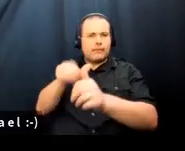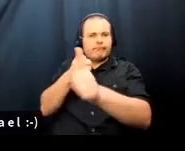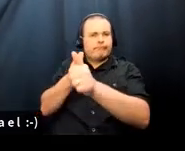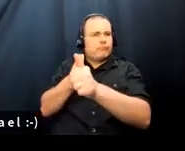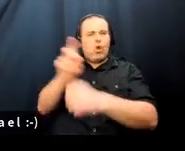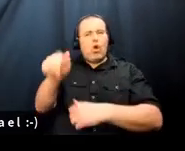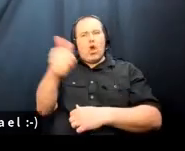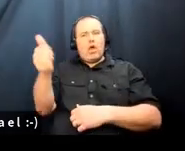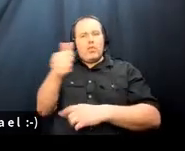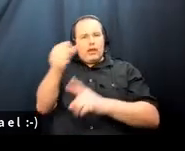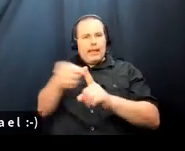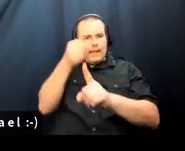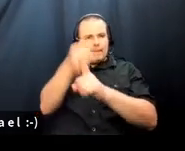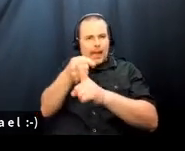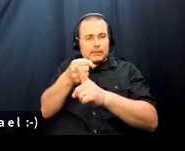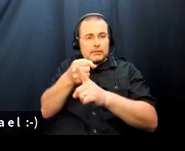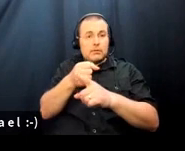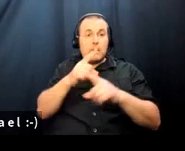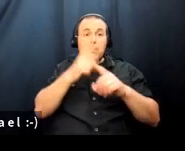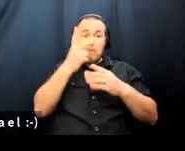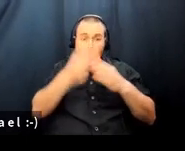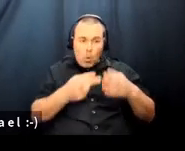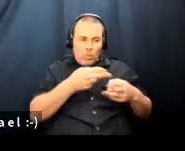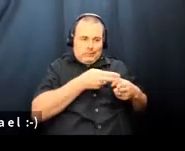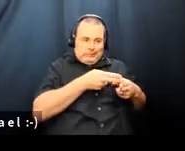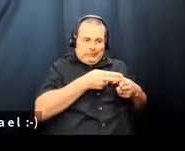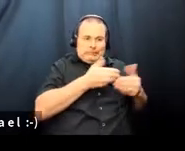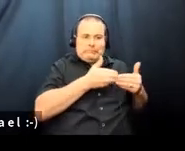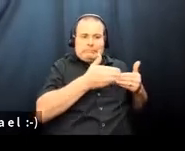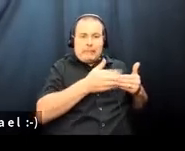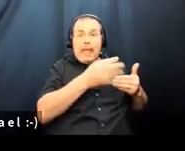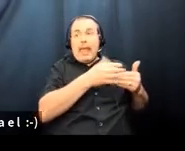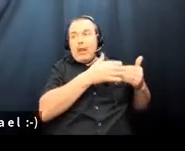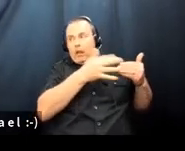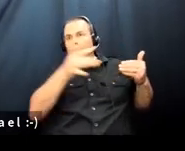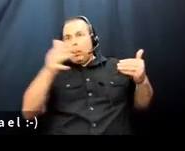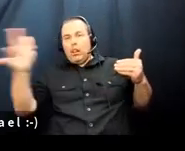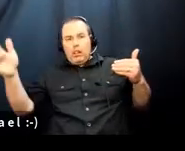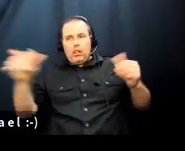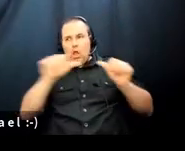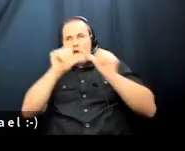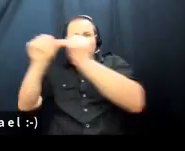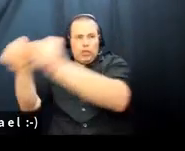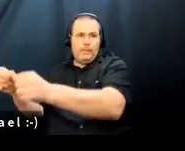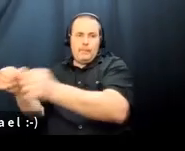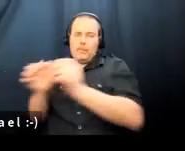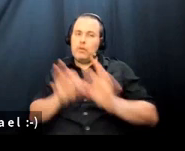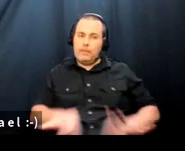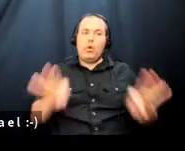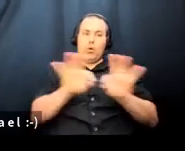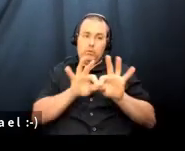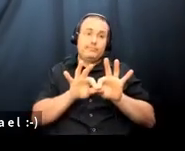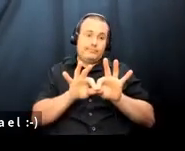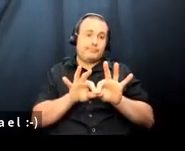impacts that could have, both short term and long term, are really important,